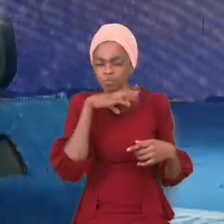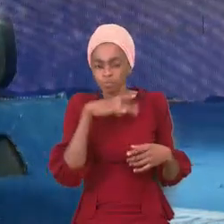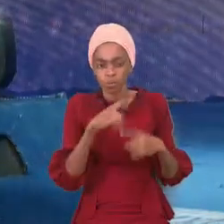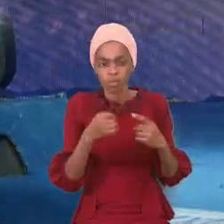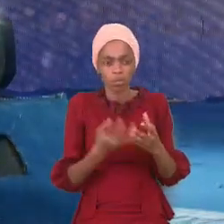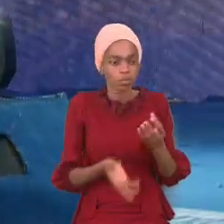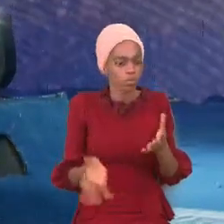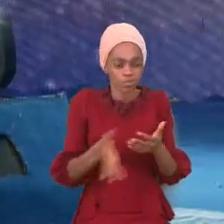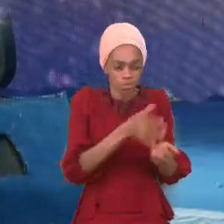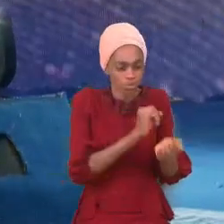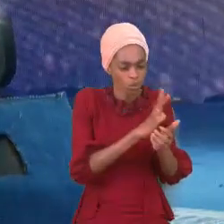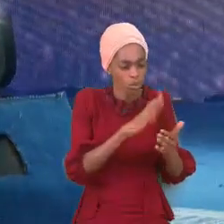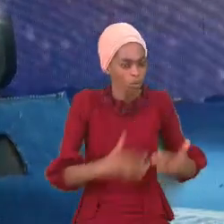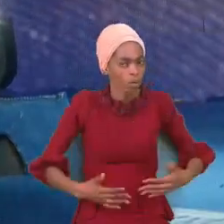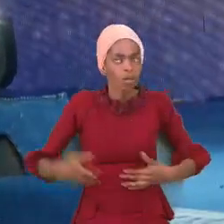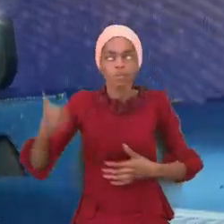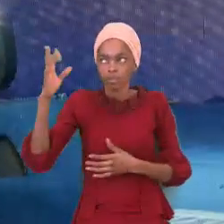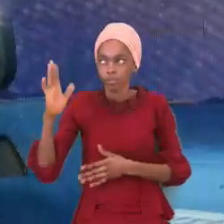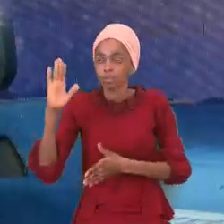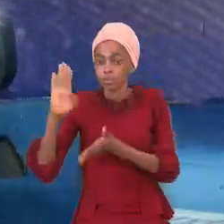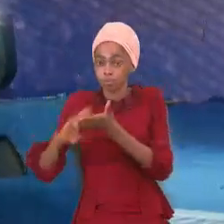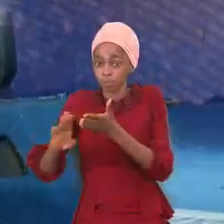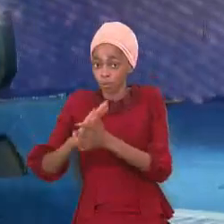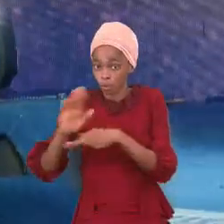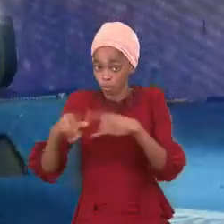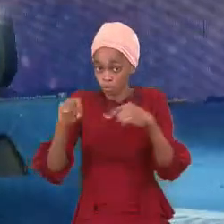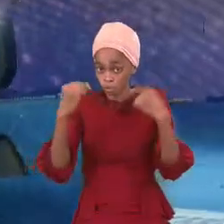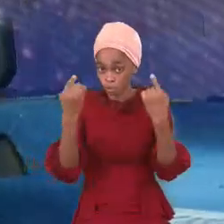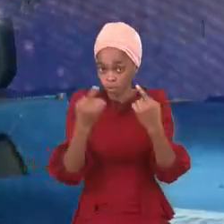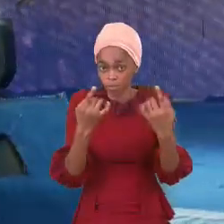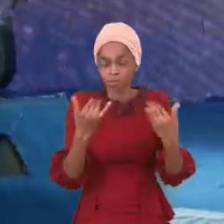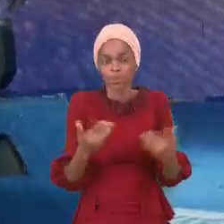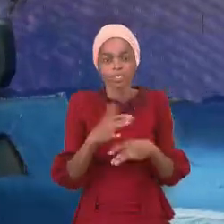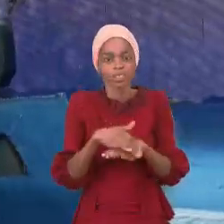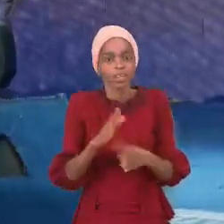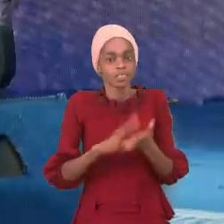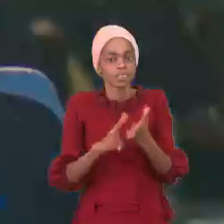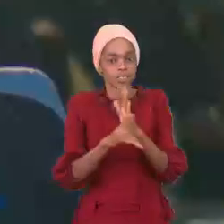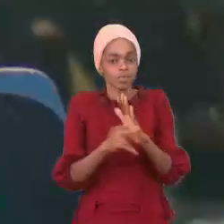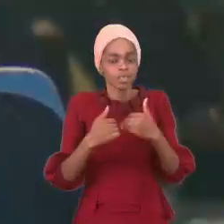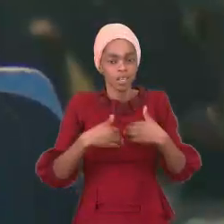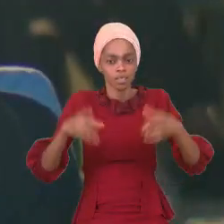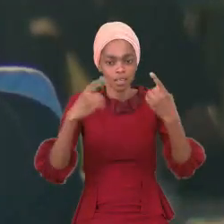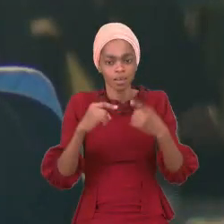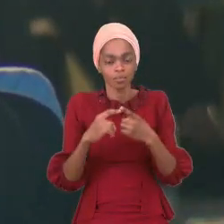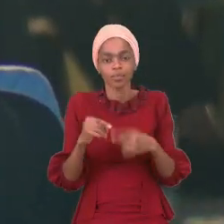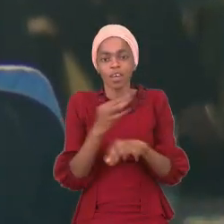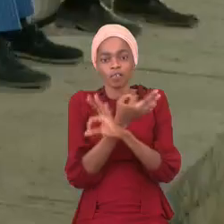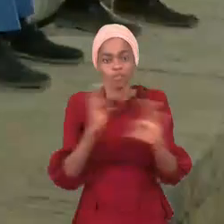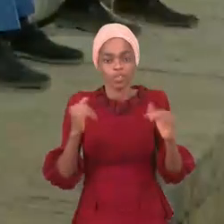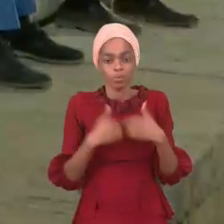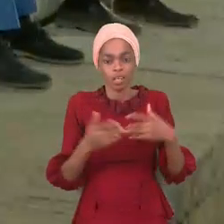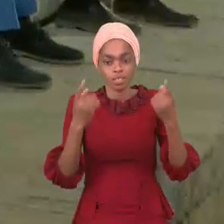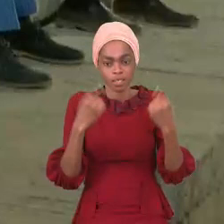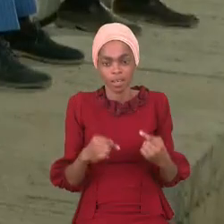up your life, he'll forgive all the iniquity. Tonight, forgiveness has come. Freedom has